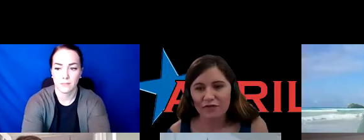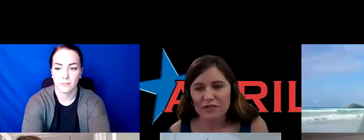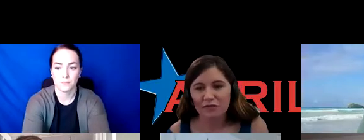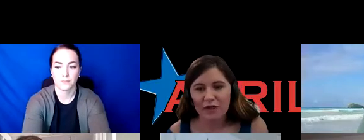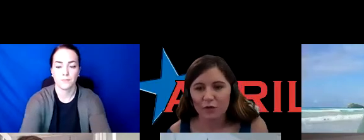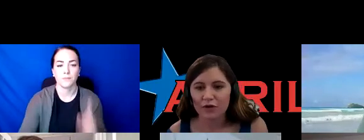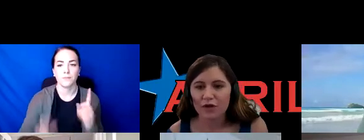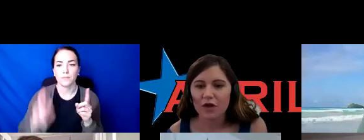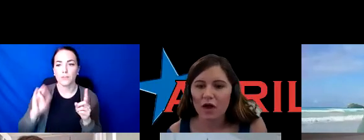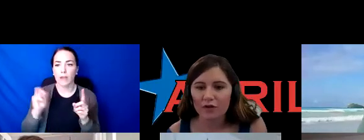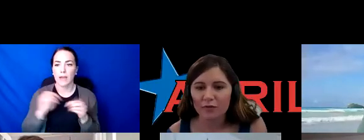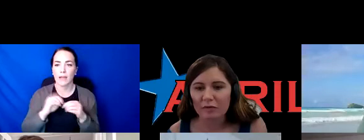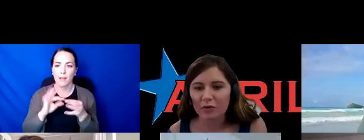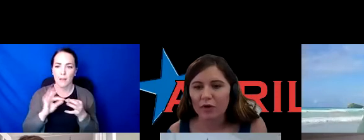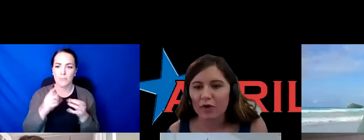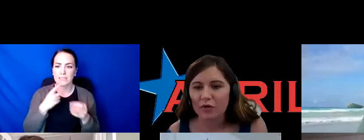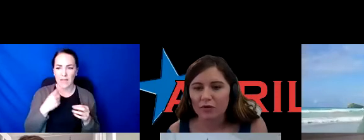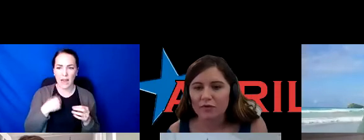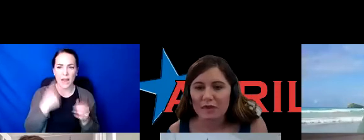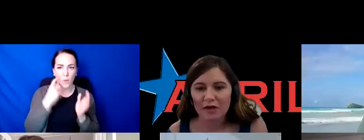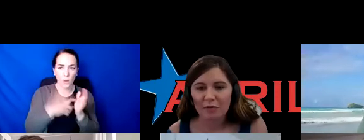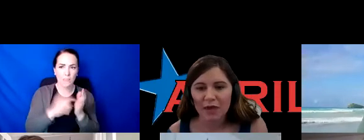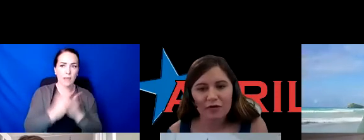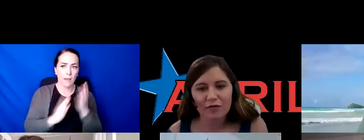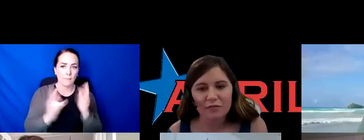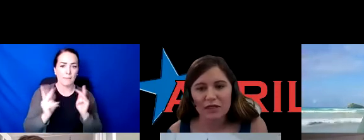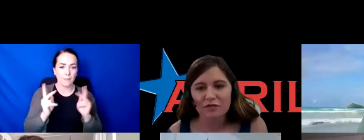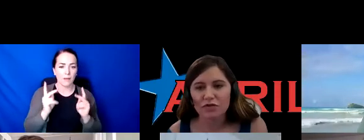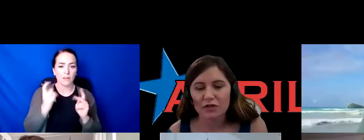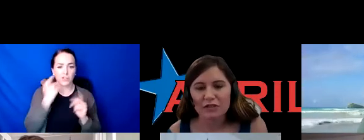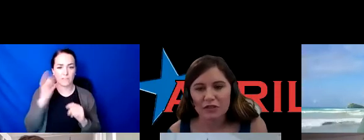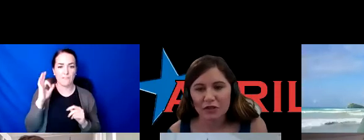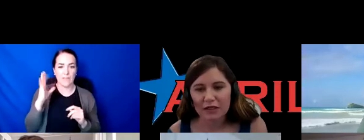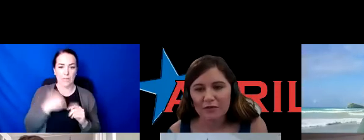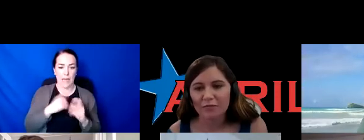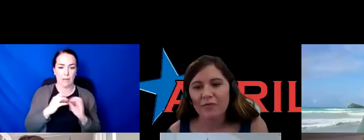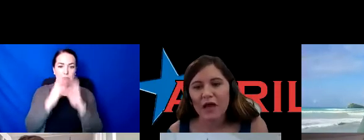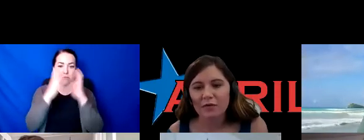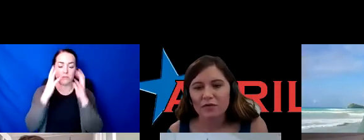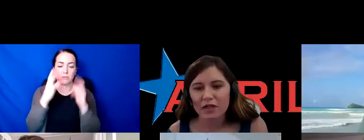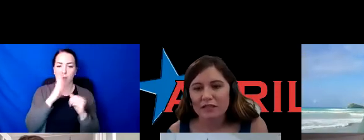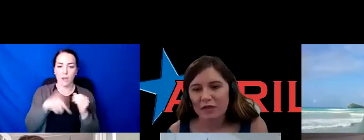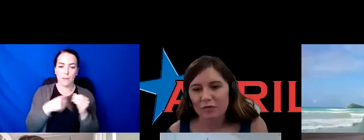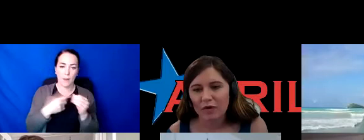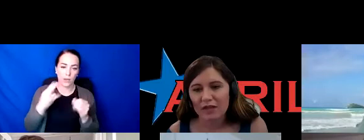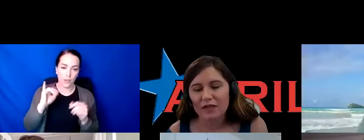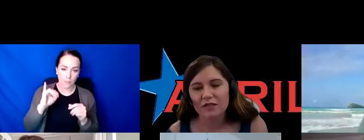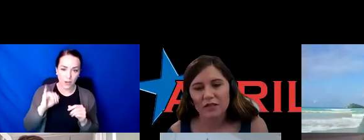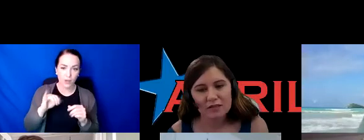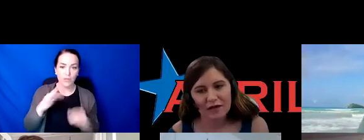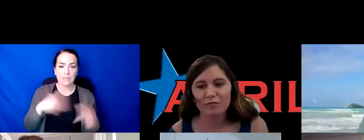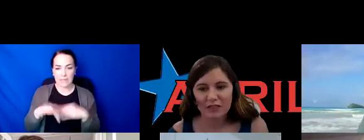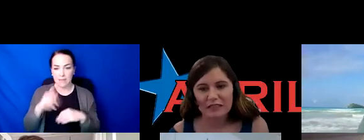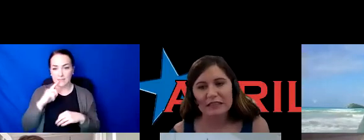D deaf, is the right word. Other people who use hearing impaired for themselves strongly disagreed. I was trying to make the point